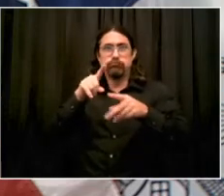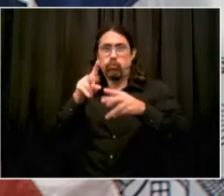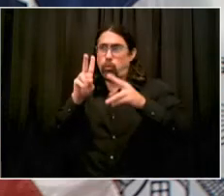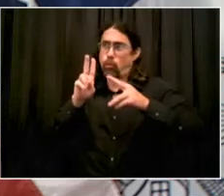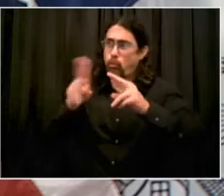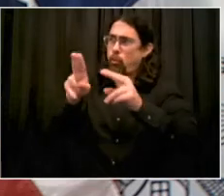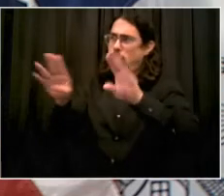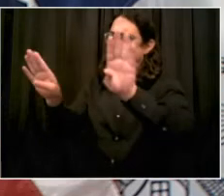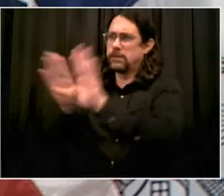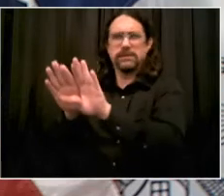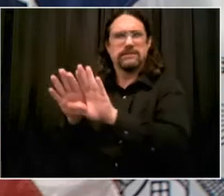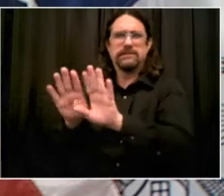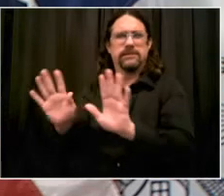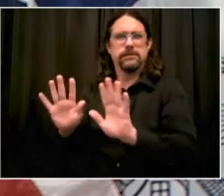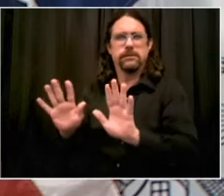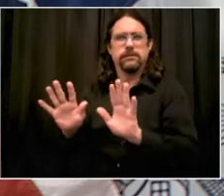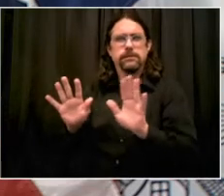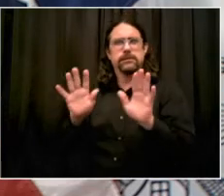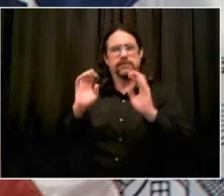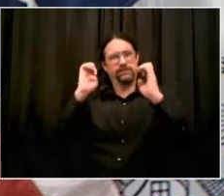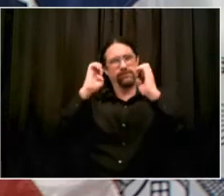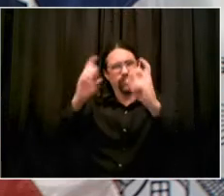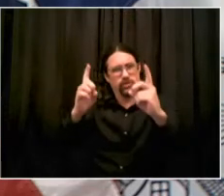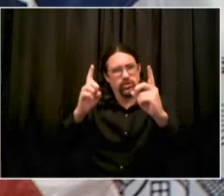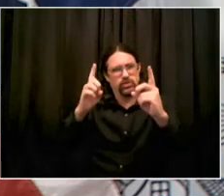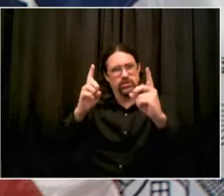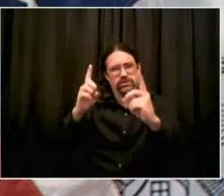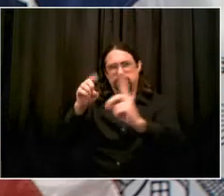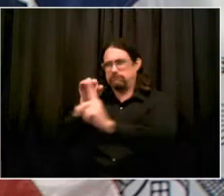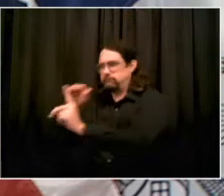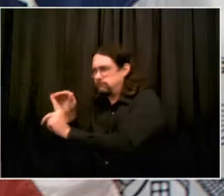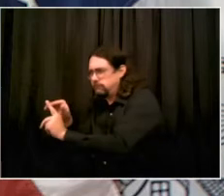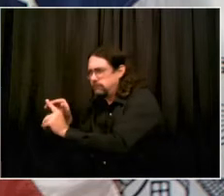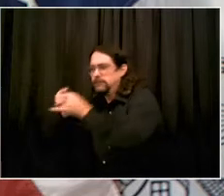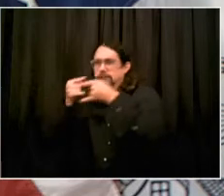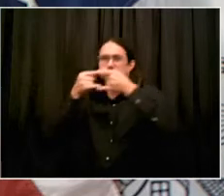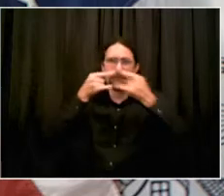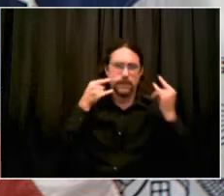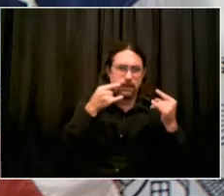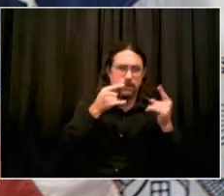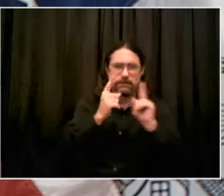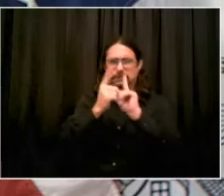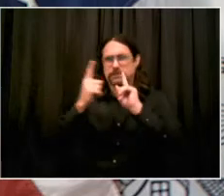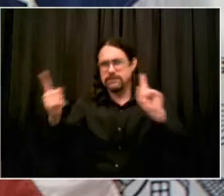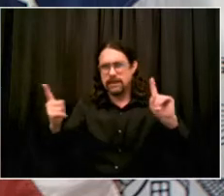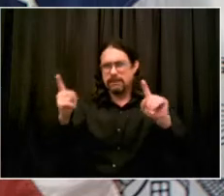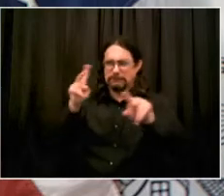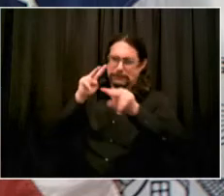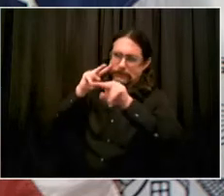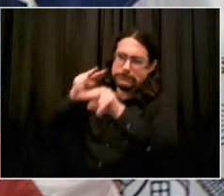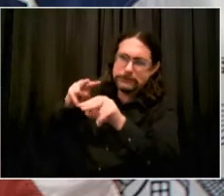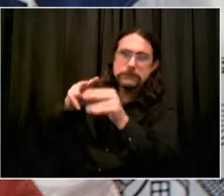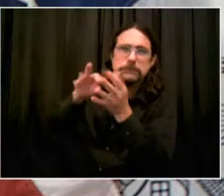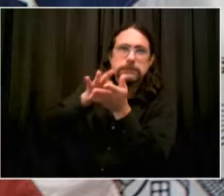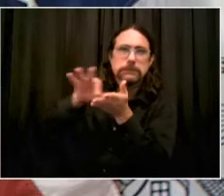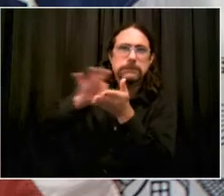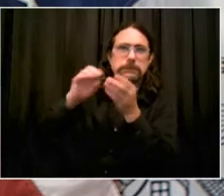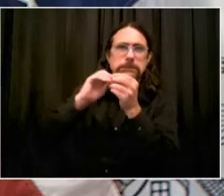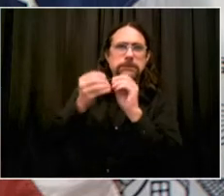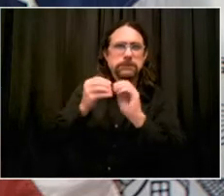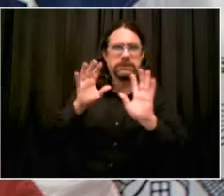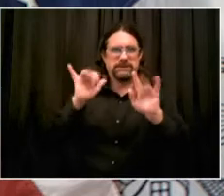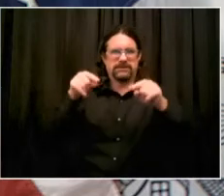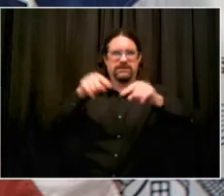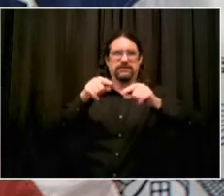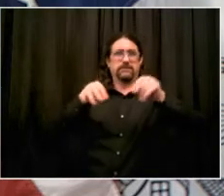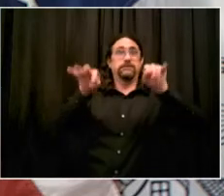and childcare centers, again, a lot of dialogue has led to an obvious commitment from a lot of these locations to